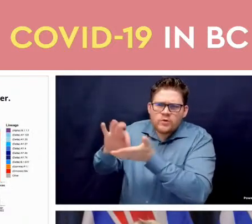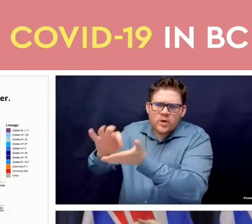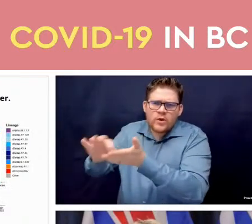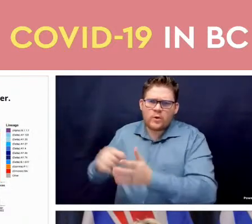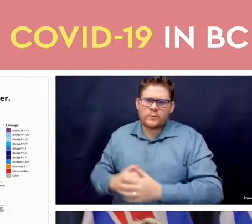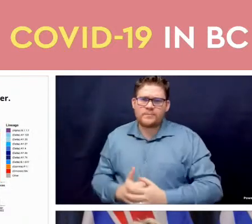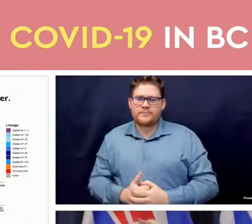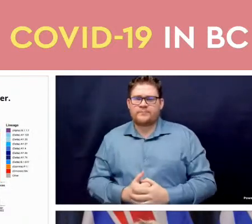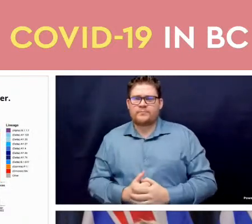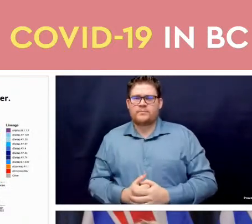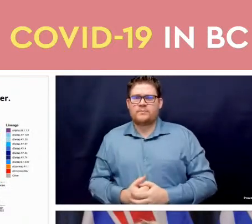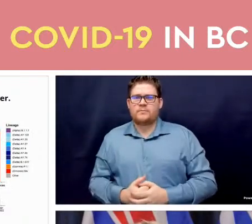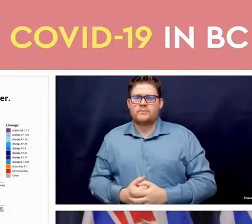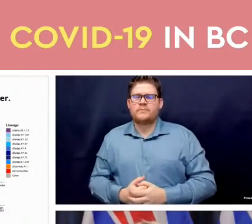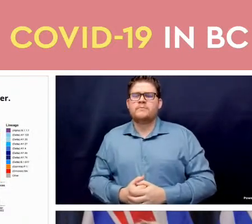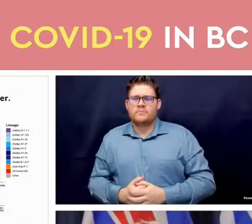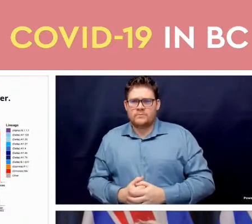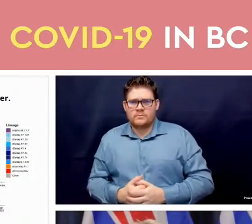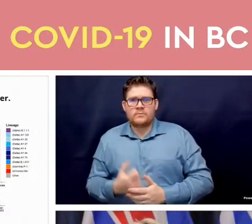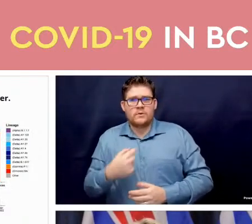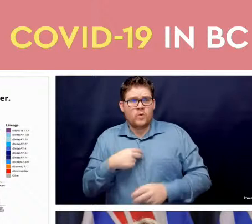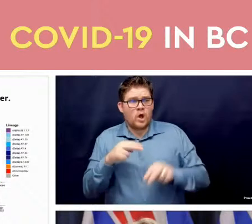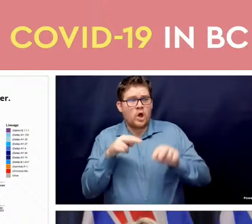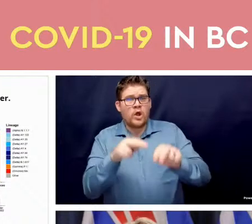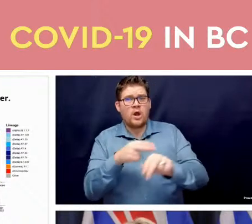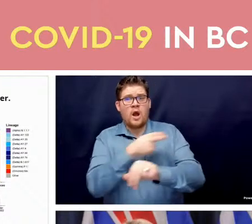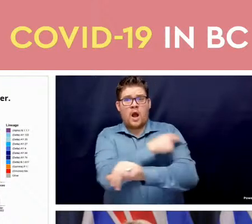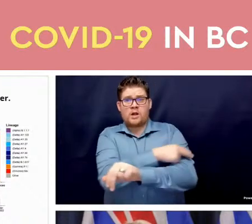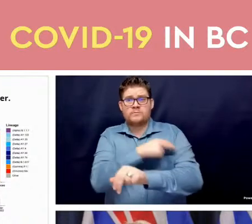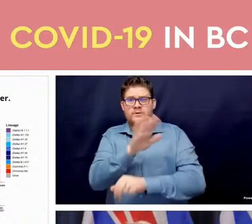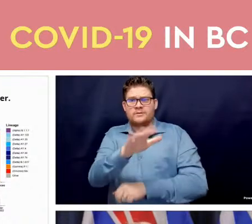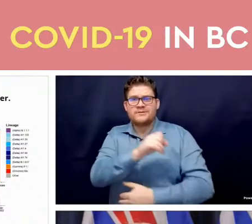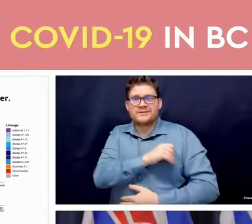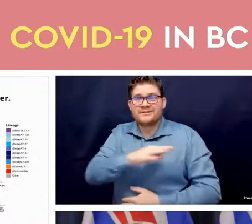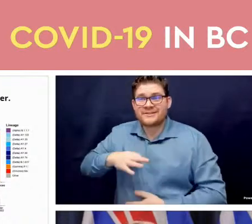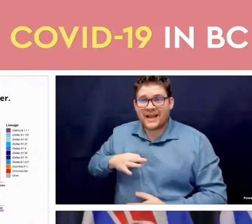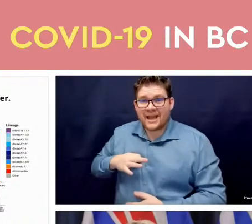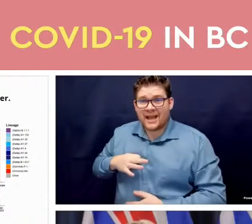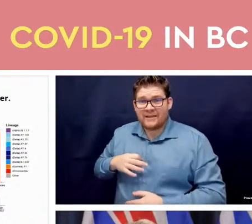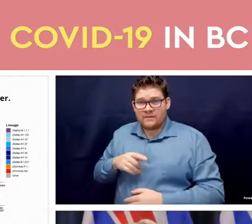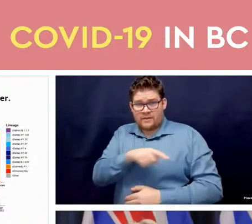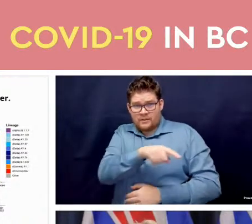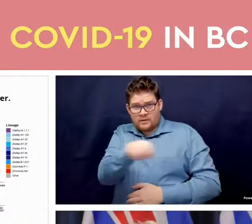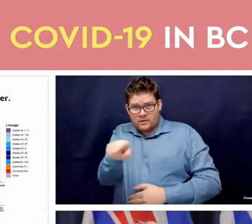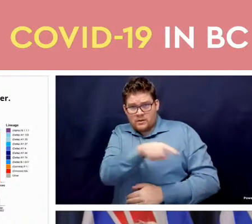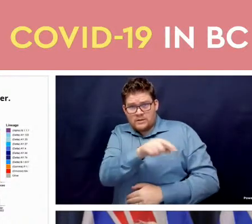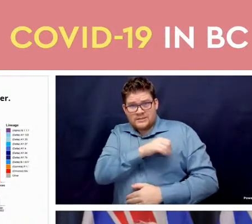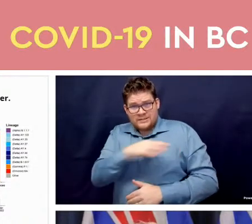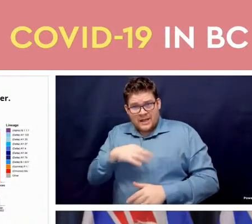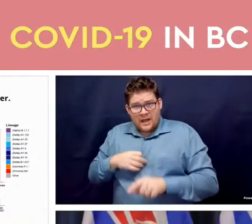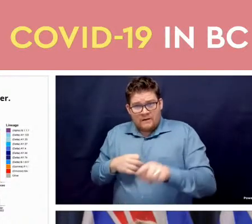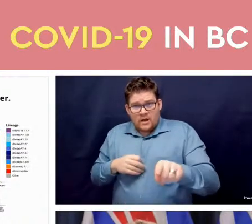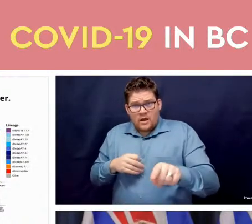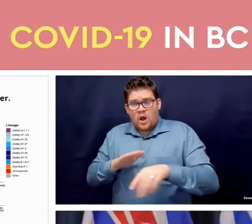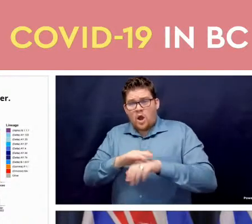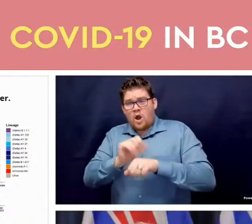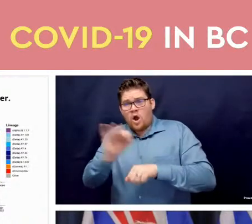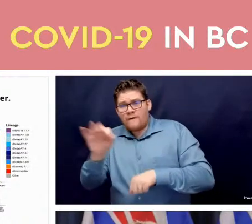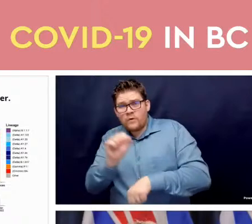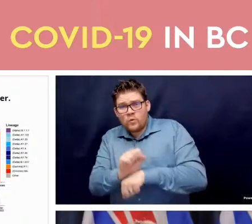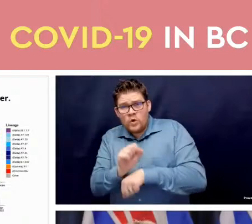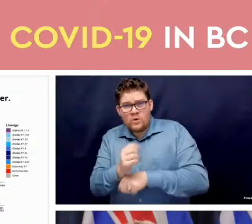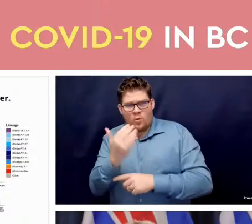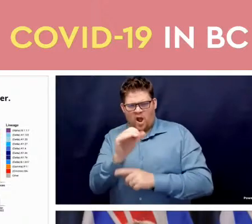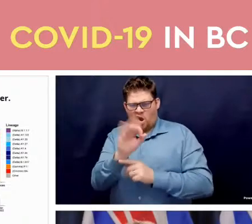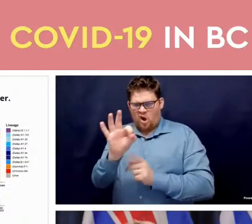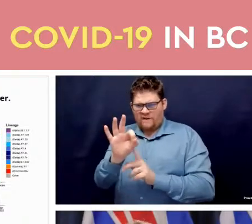be at home recovering from their illness has led to staff being off ill in higher numbers than ever